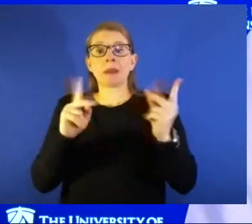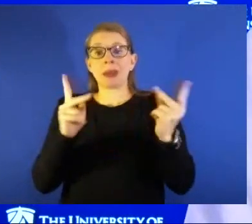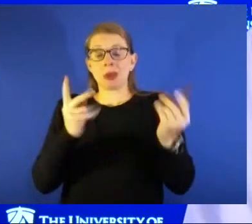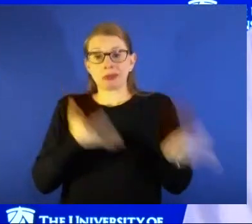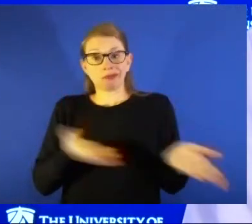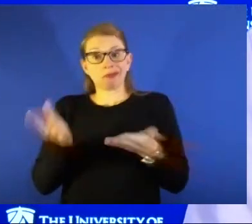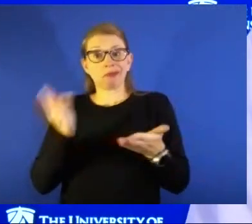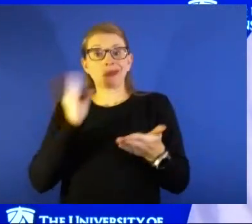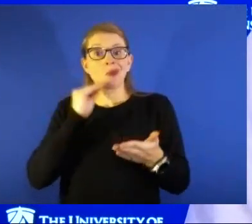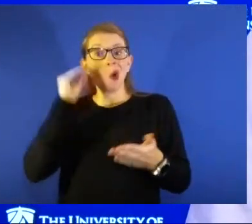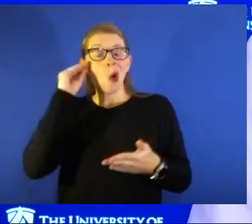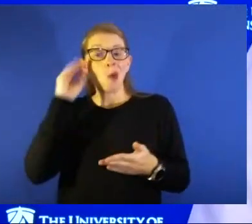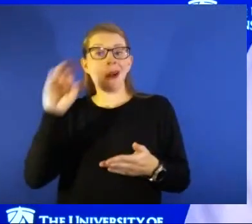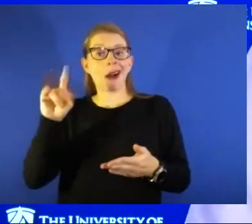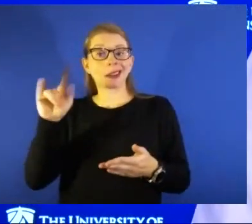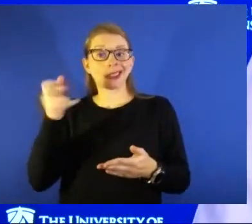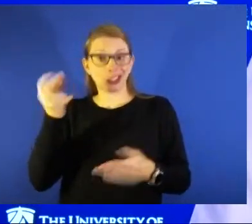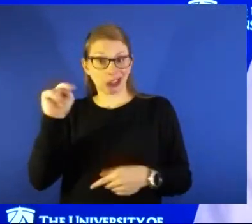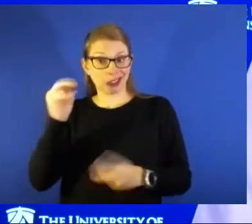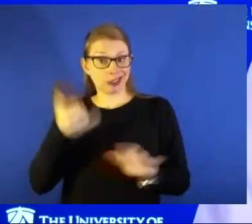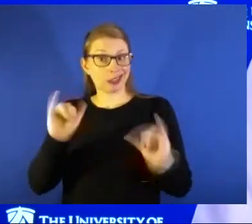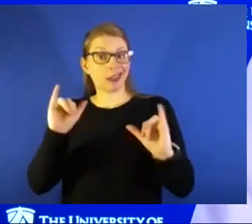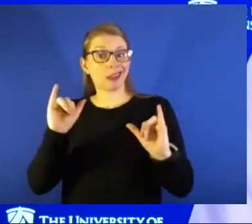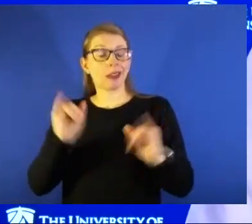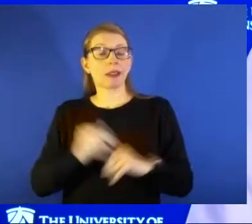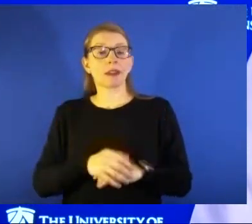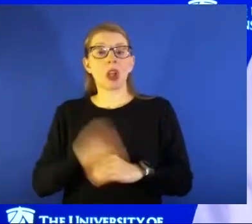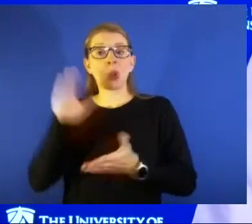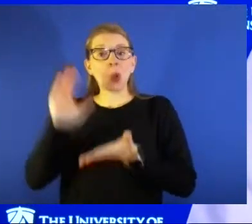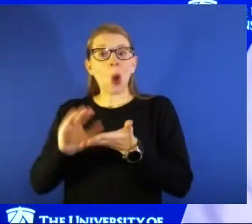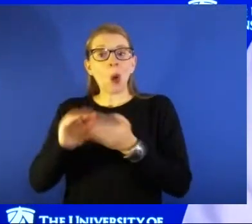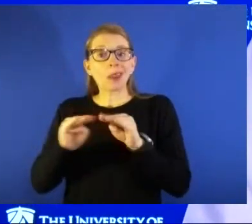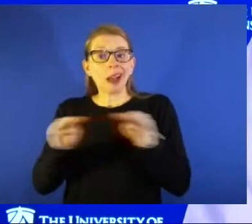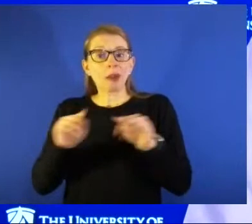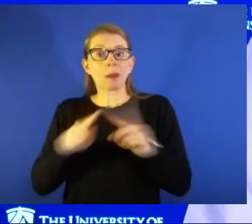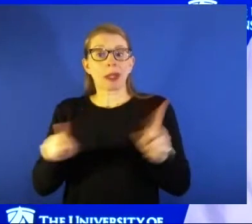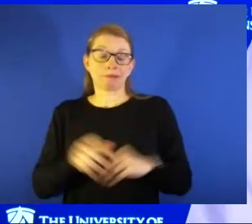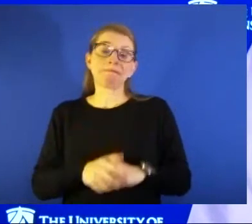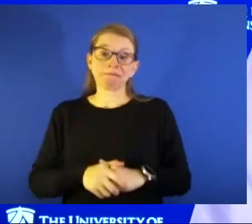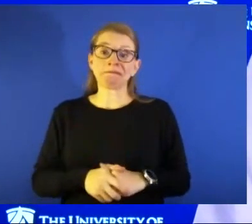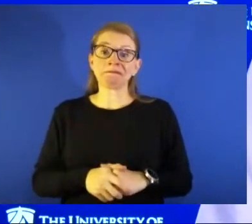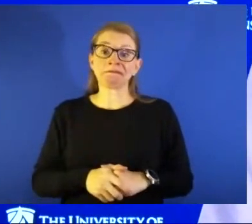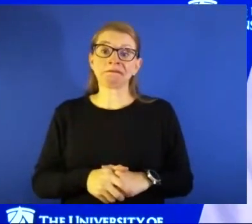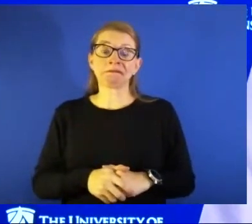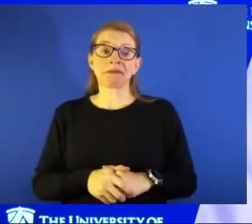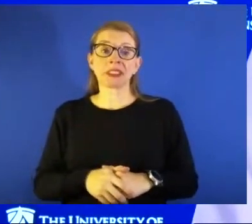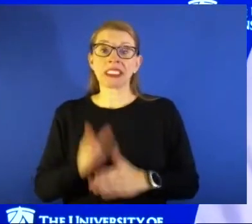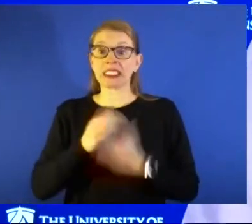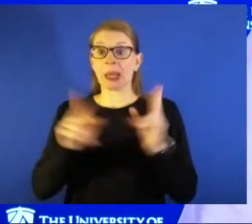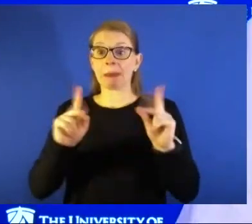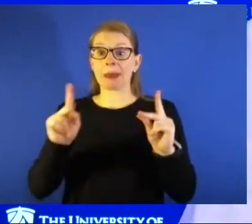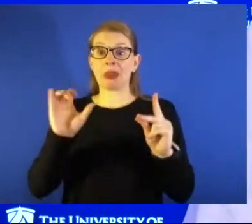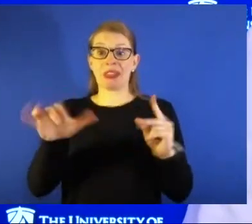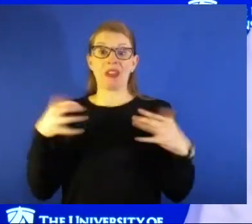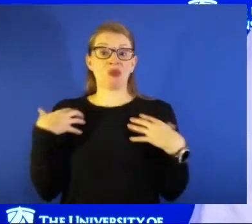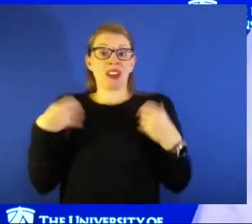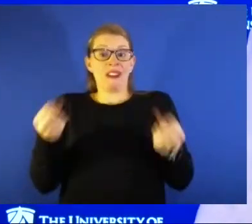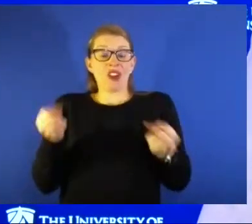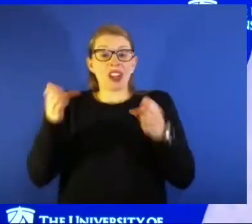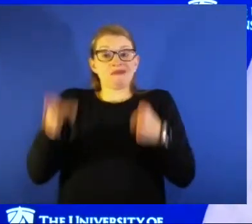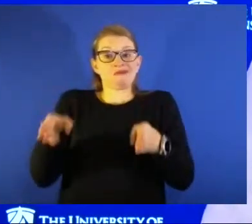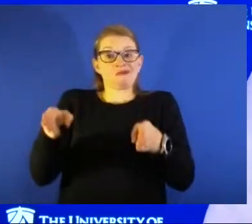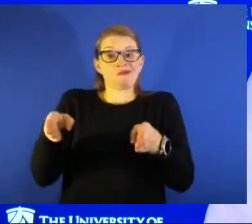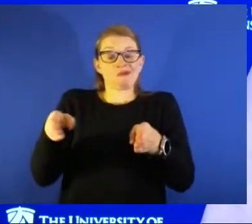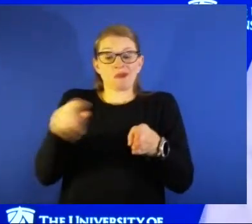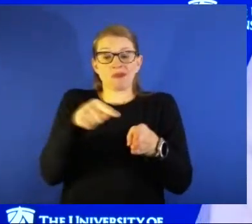levels of oxygen as well. But that is one of the components, yes. Some of those people in that recovery period are ultimately